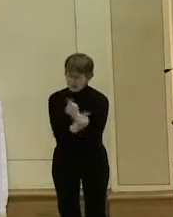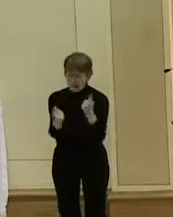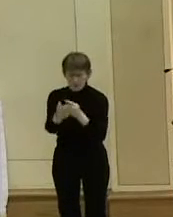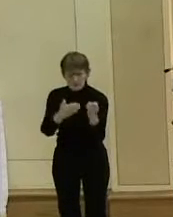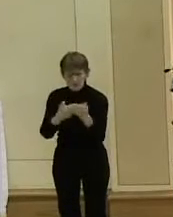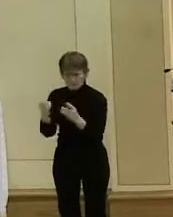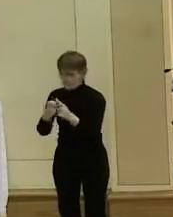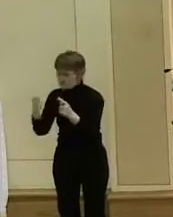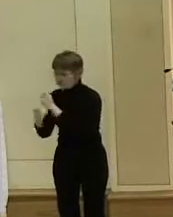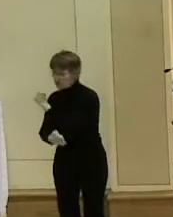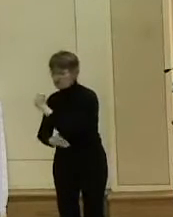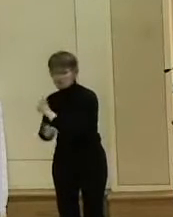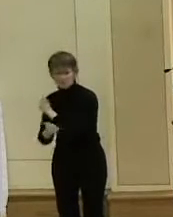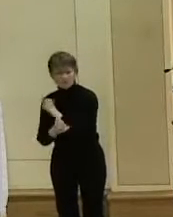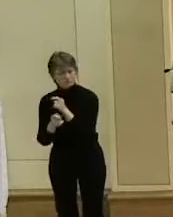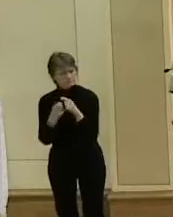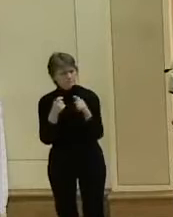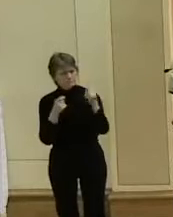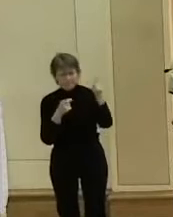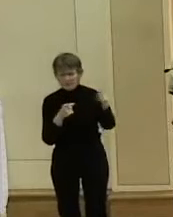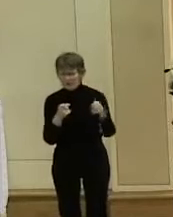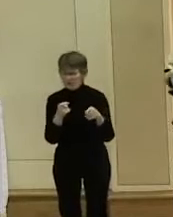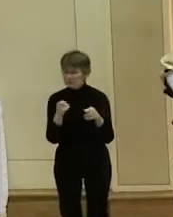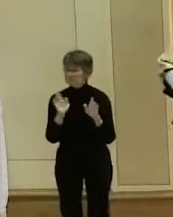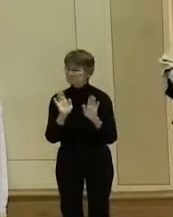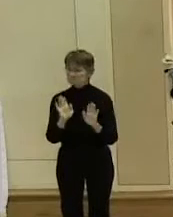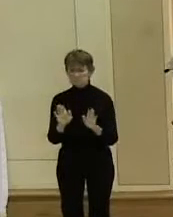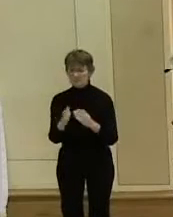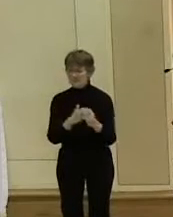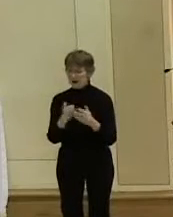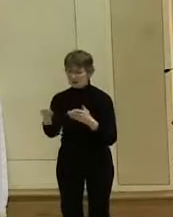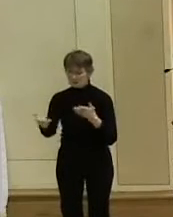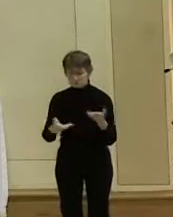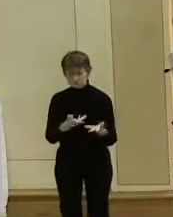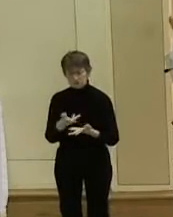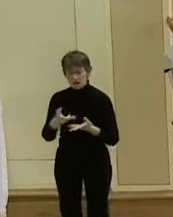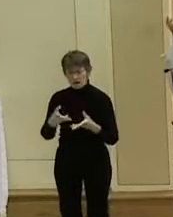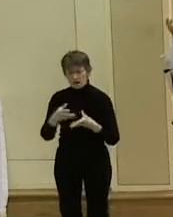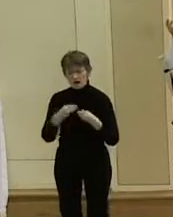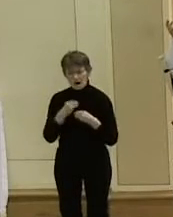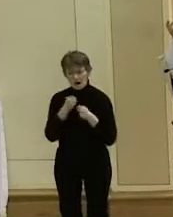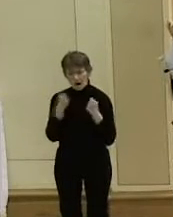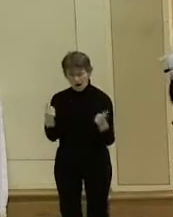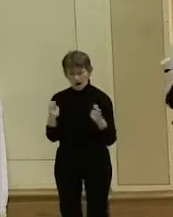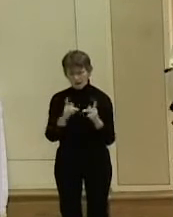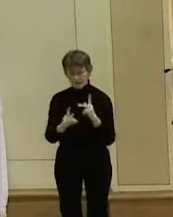when I went on a retreat 3 years ago at Maryvale. I've shared